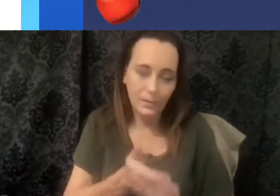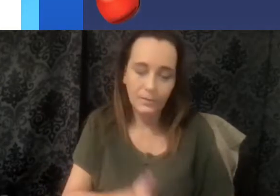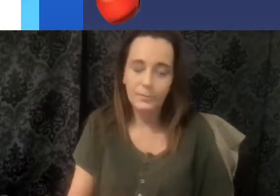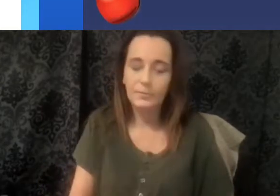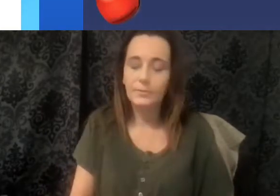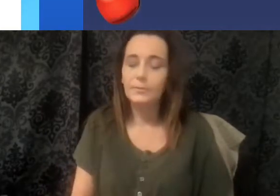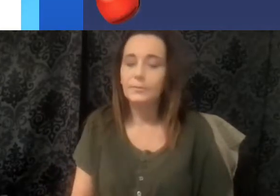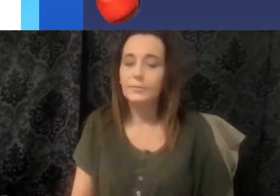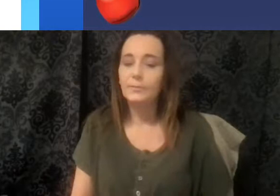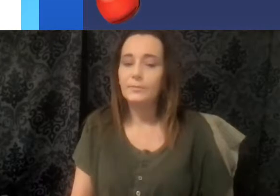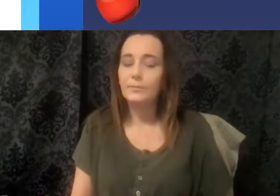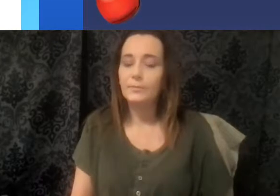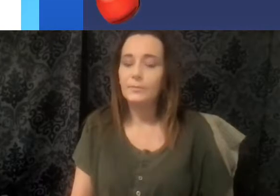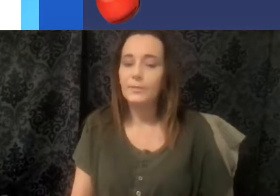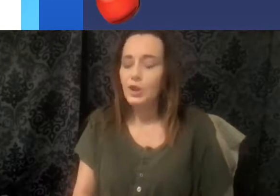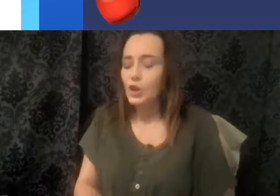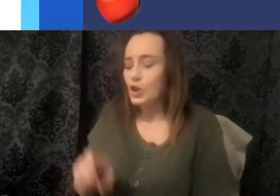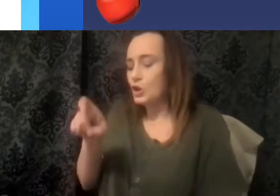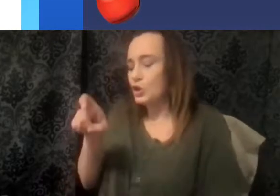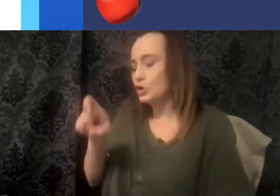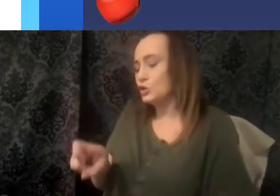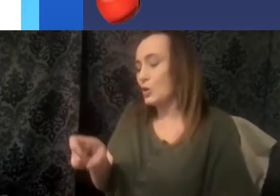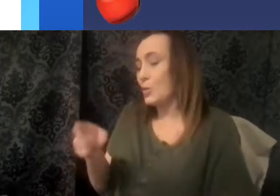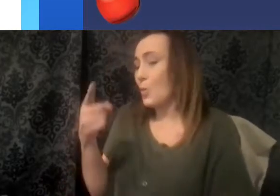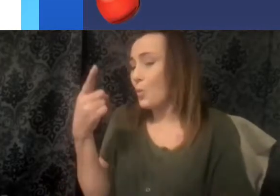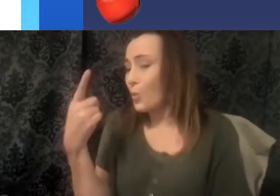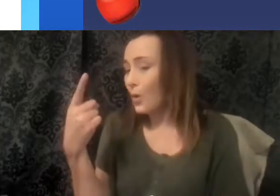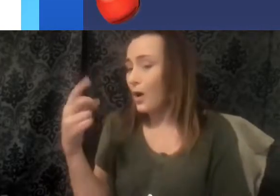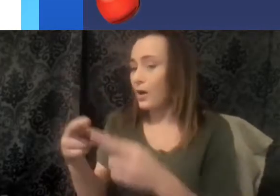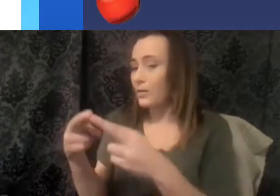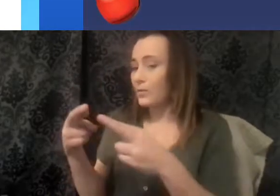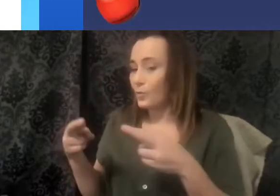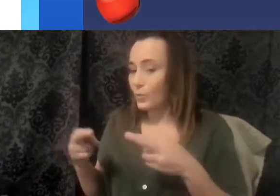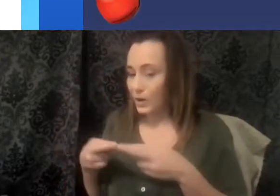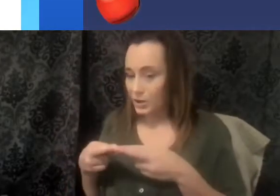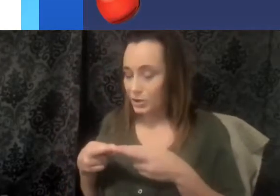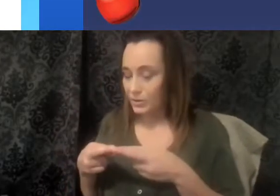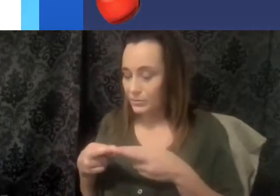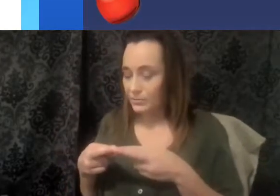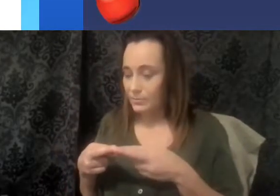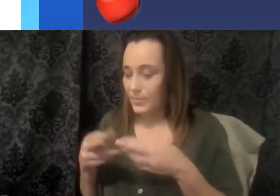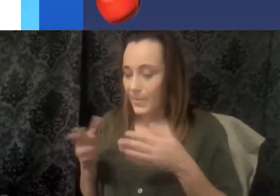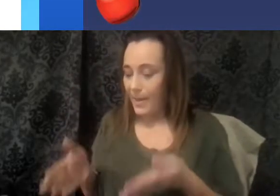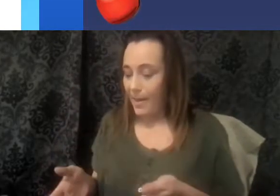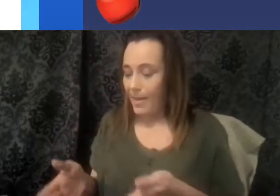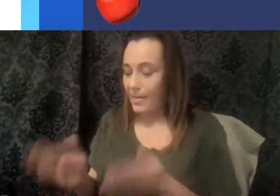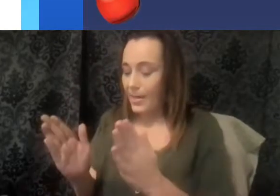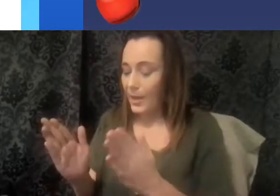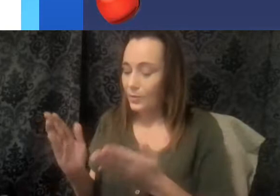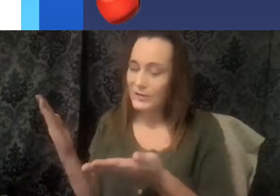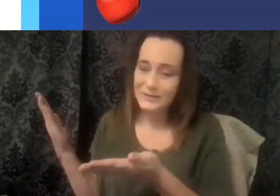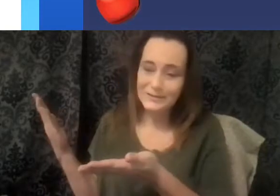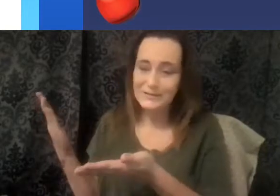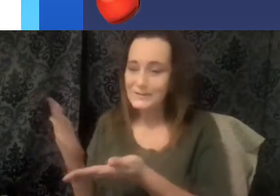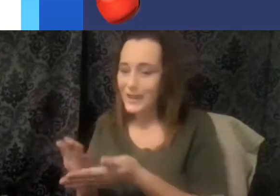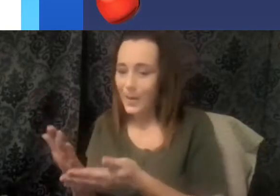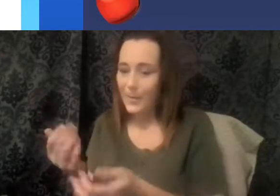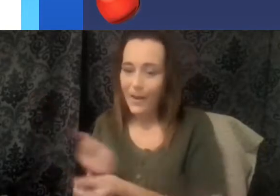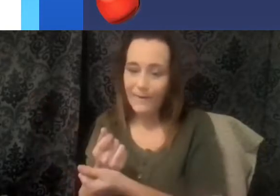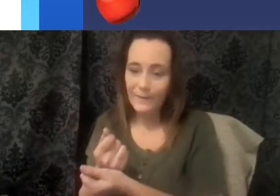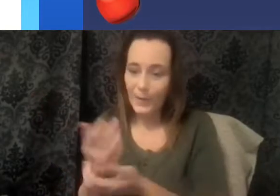is, should one region be allowed, okay, to basically stop everything,